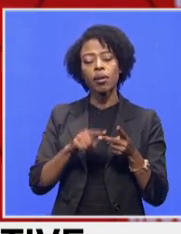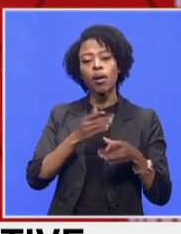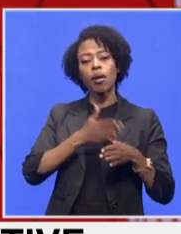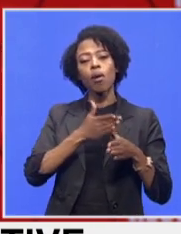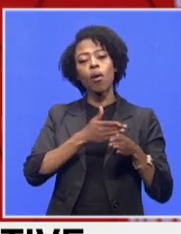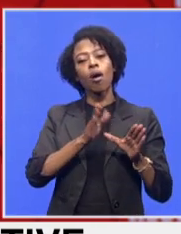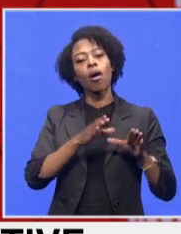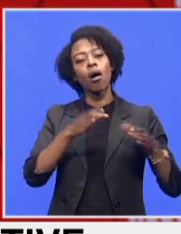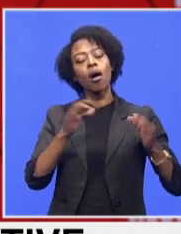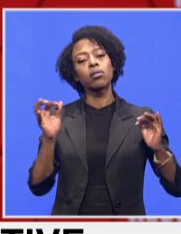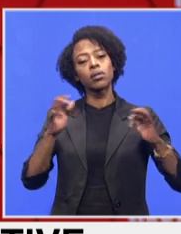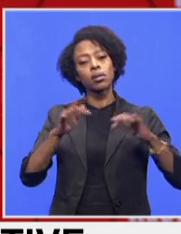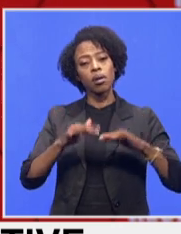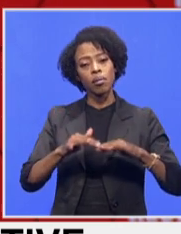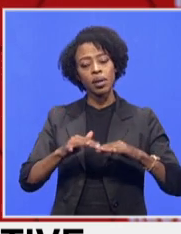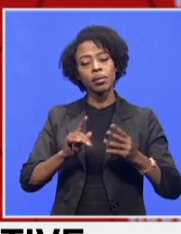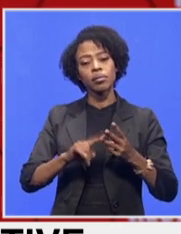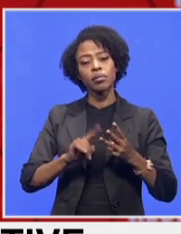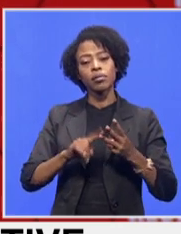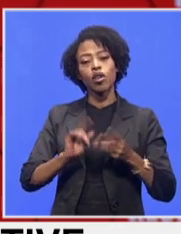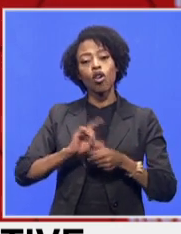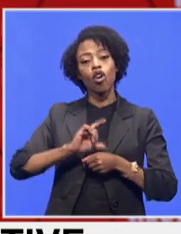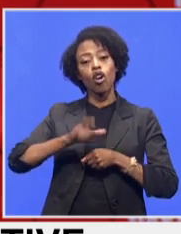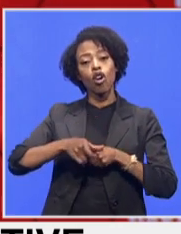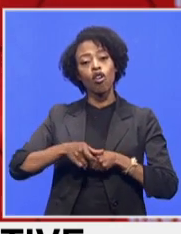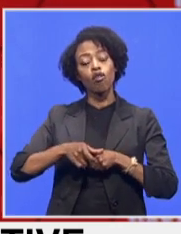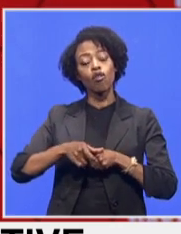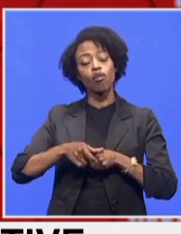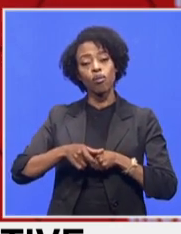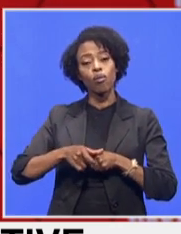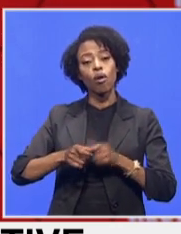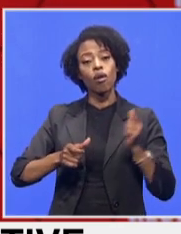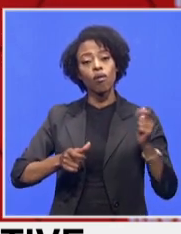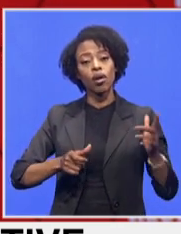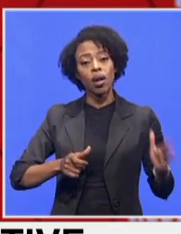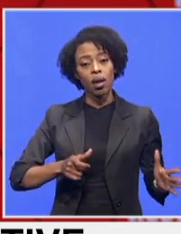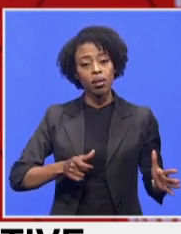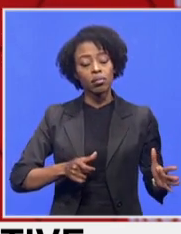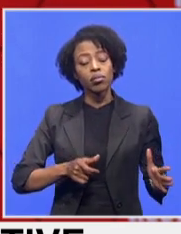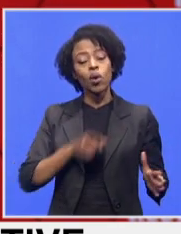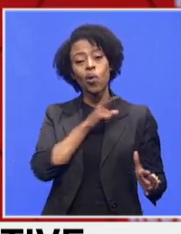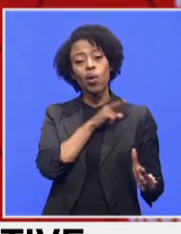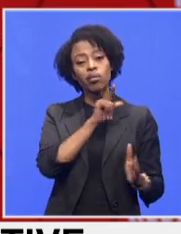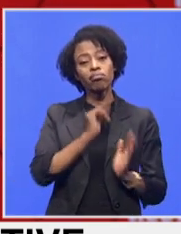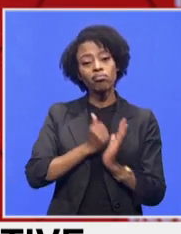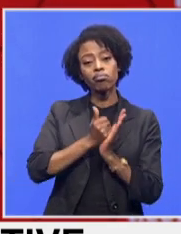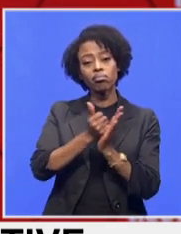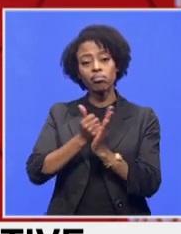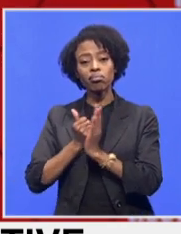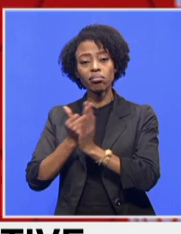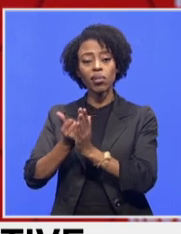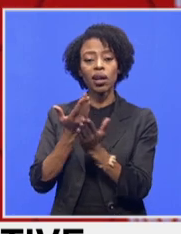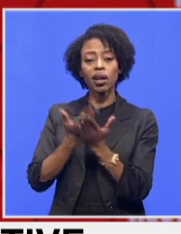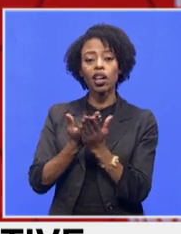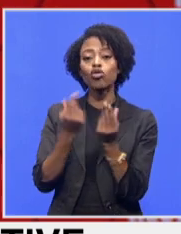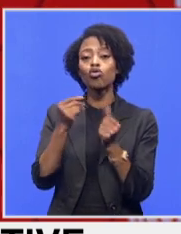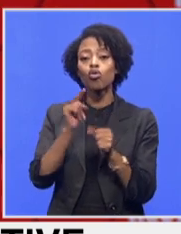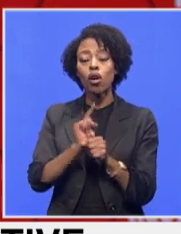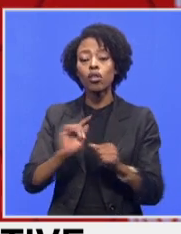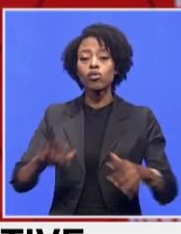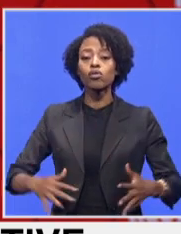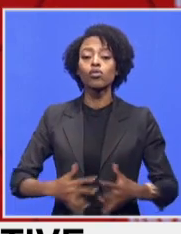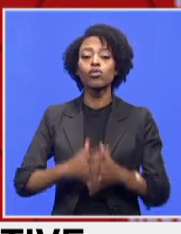class summit, the conference of the left summit, to help unite and put to an